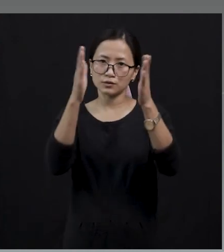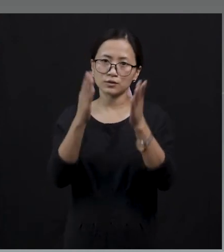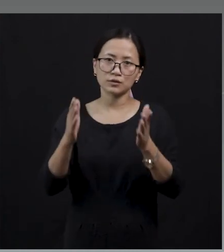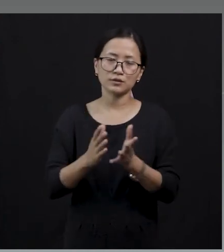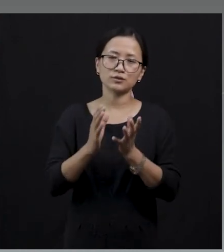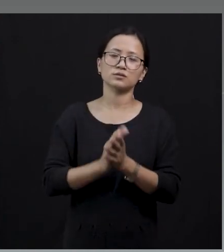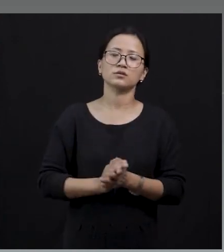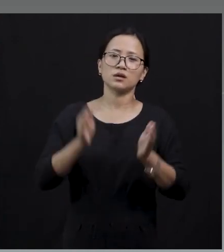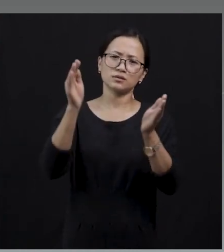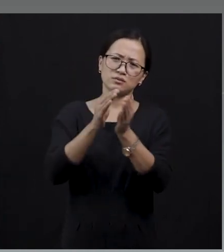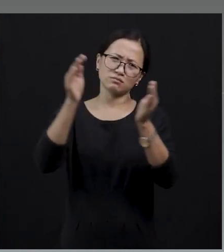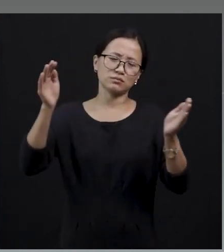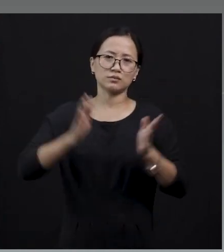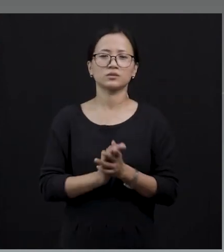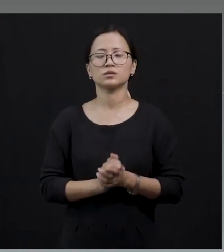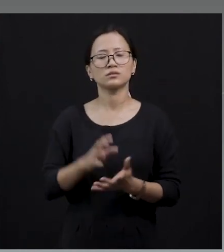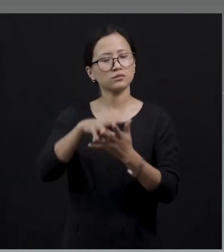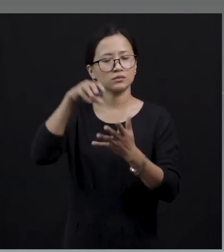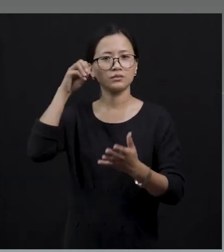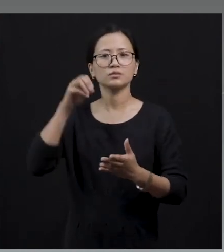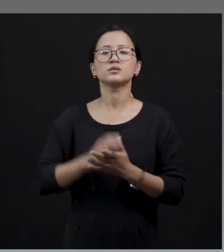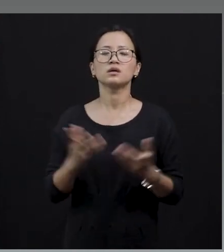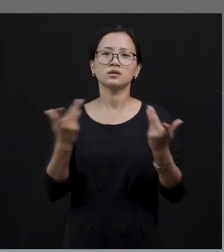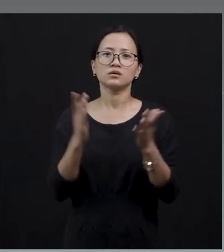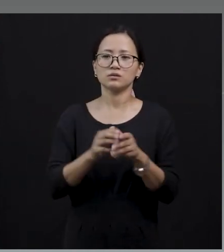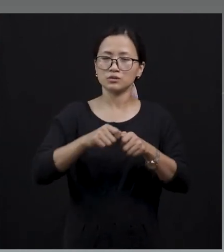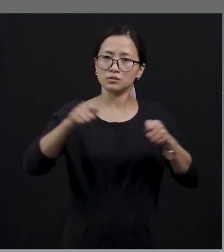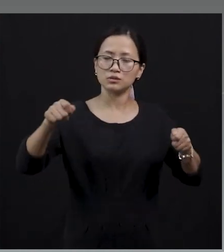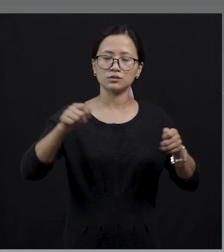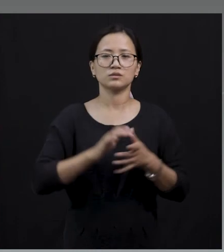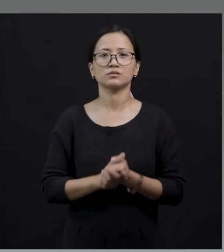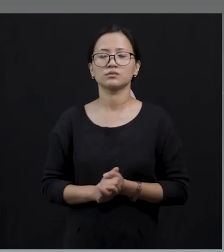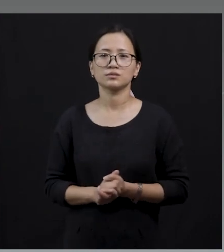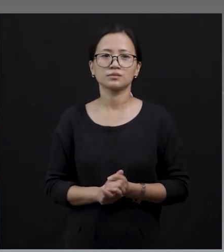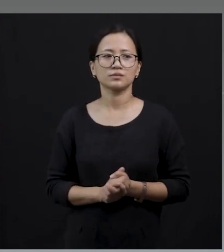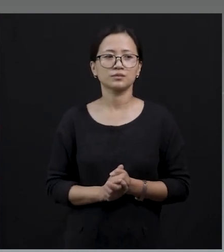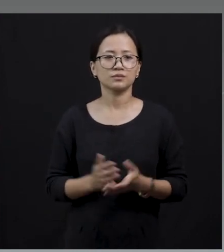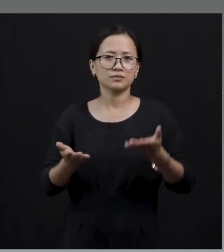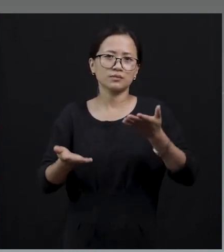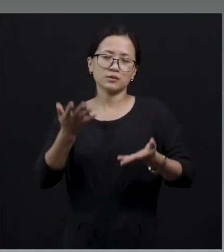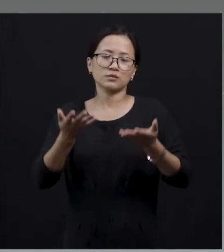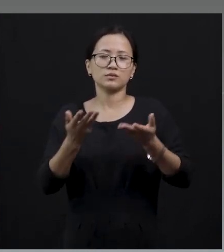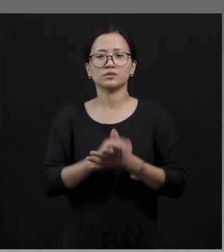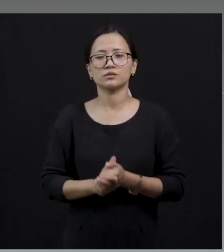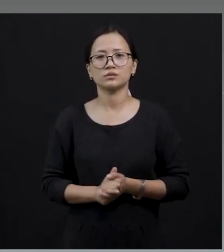sizes. All right. So let's learn about capacity, how to measure capacities. Let's compare